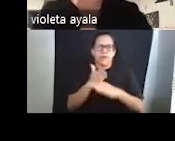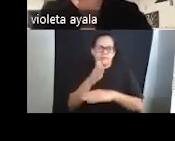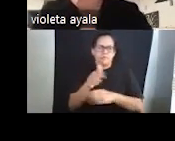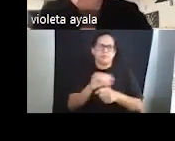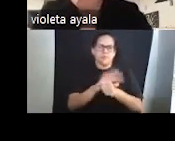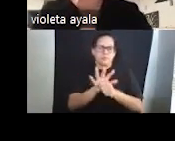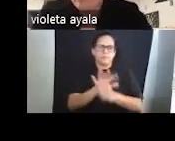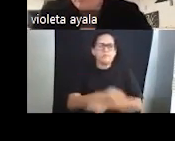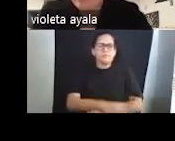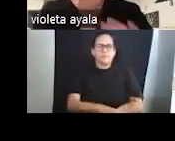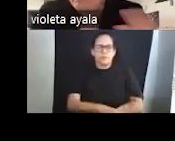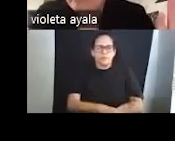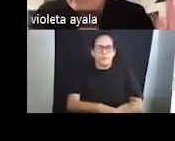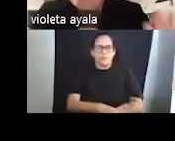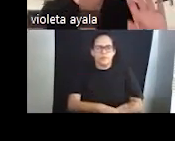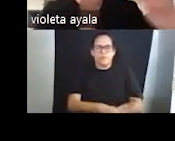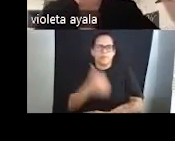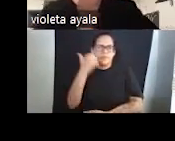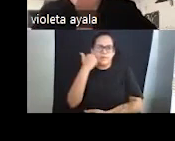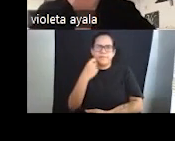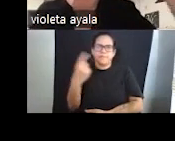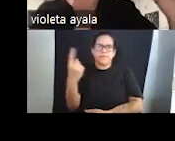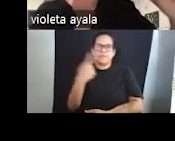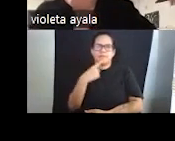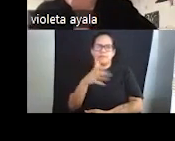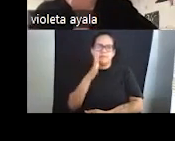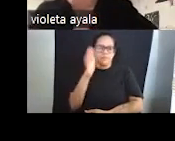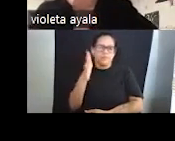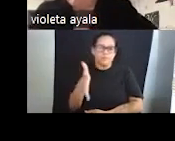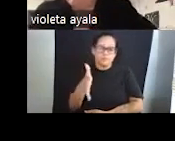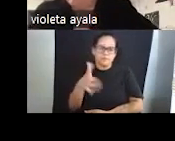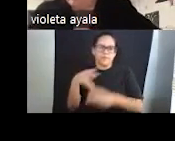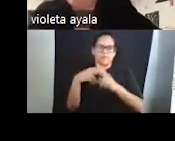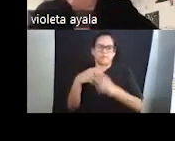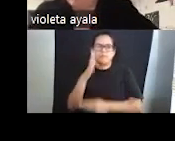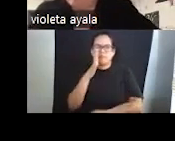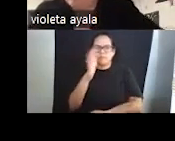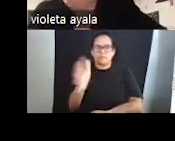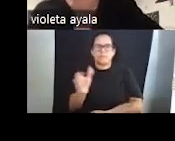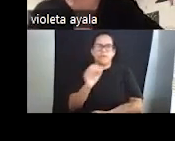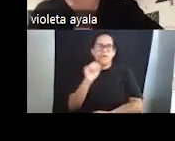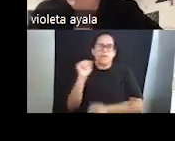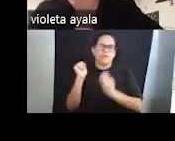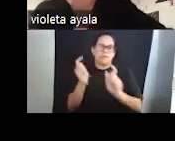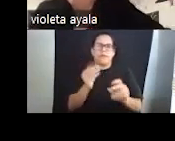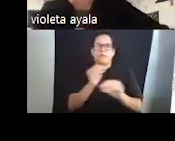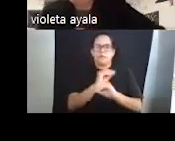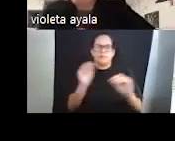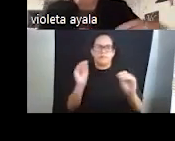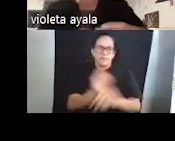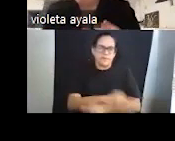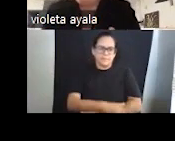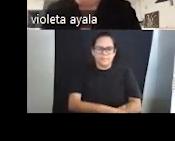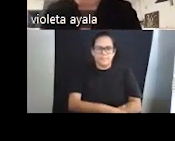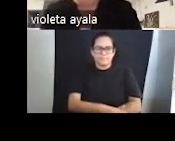So, everywhere says these grandmothers were, they call the grandmothers of everybody and nobody,